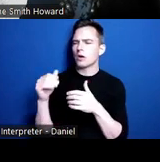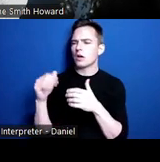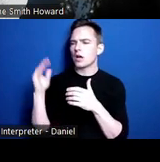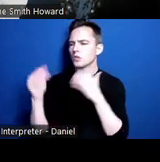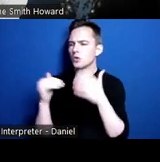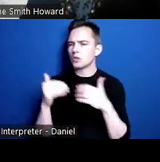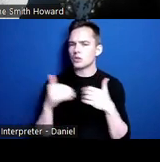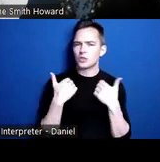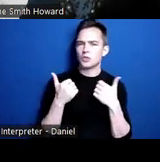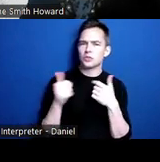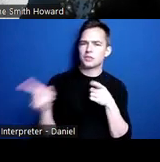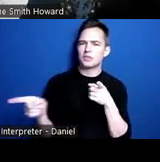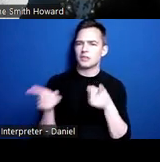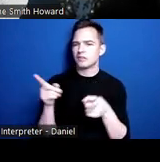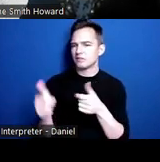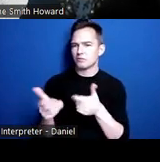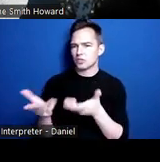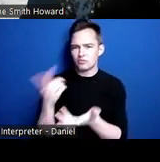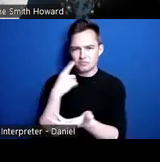side?